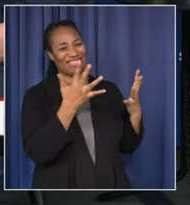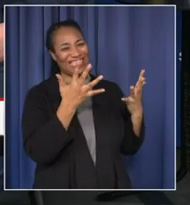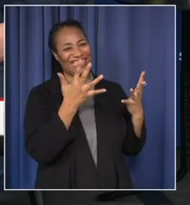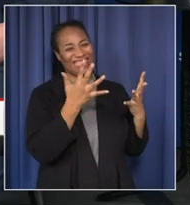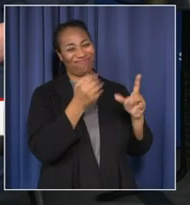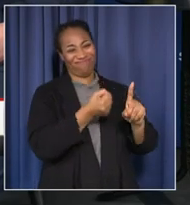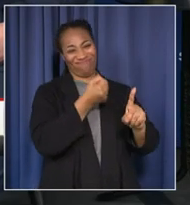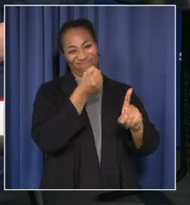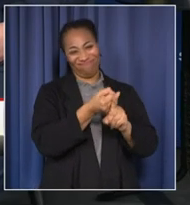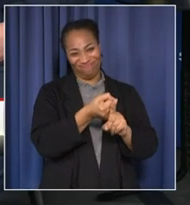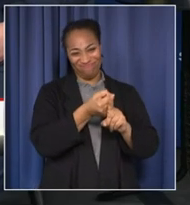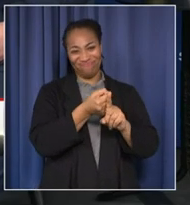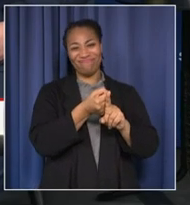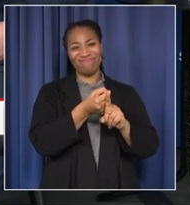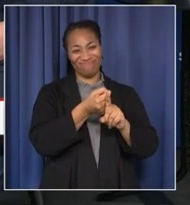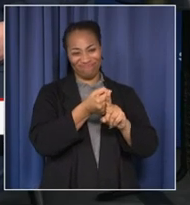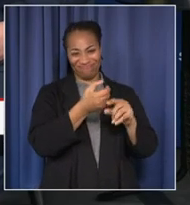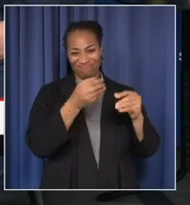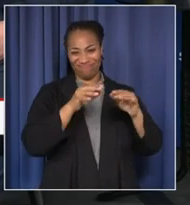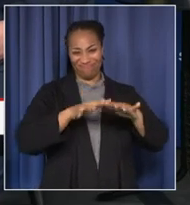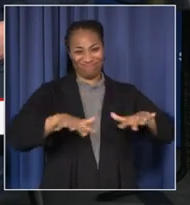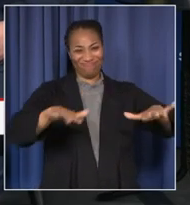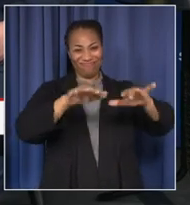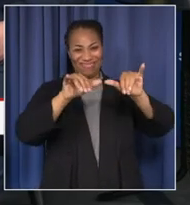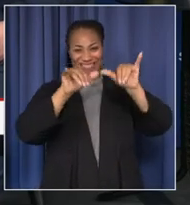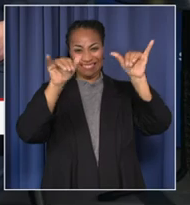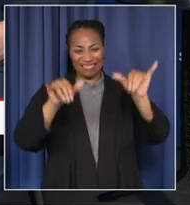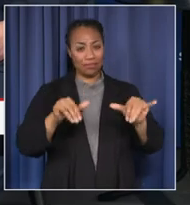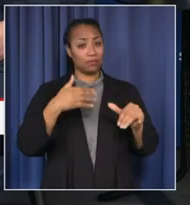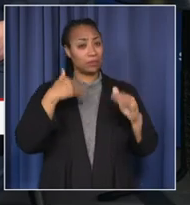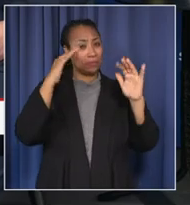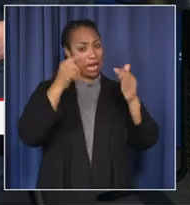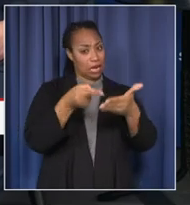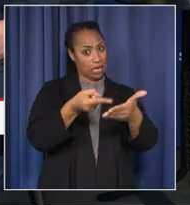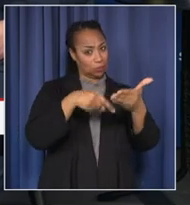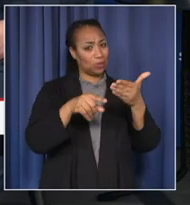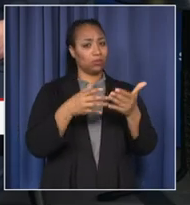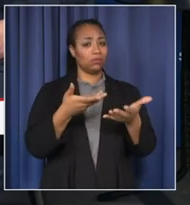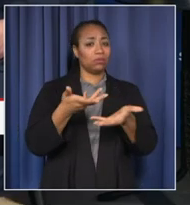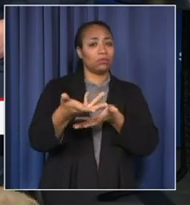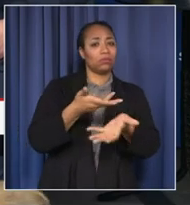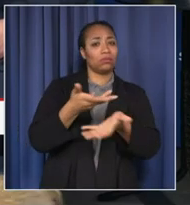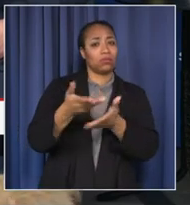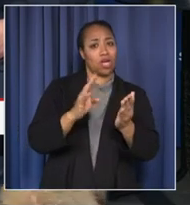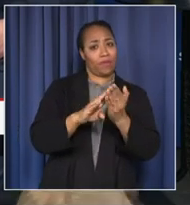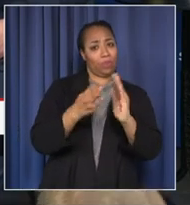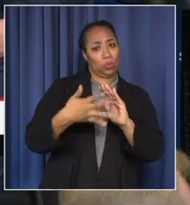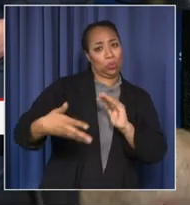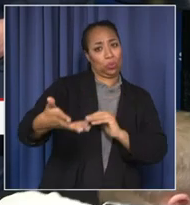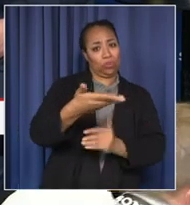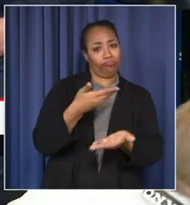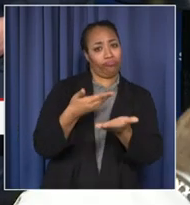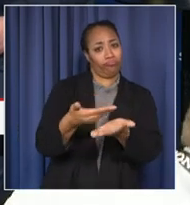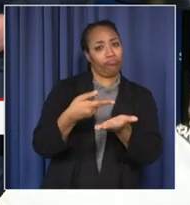to start talking to our community in a comprehensive way about what we see the impacts as. So far, I think what we've seen hit